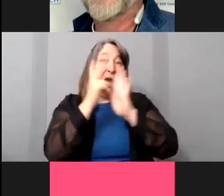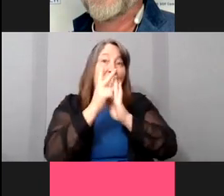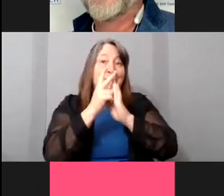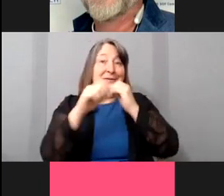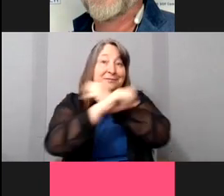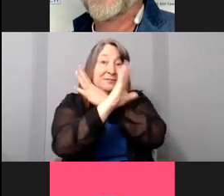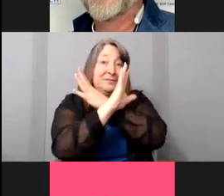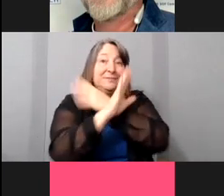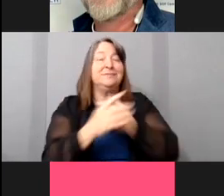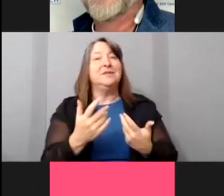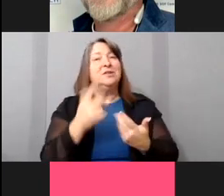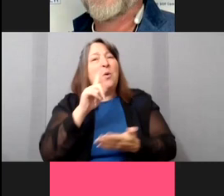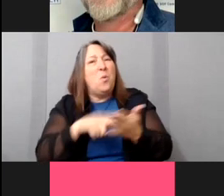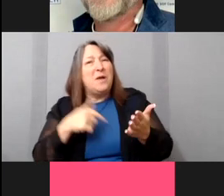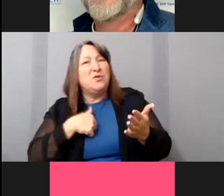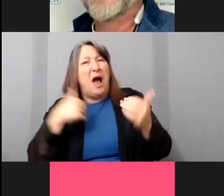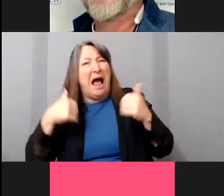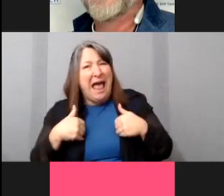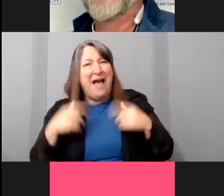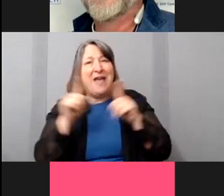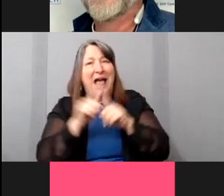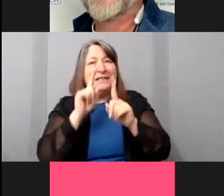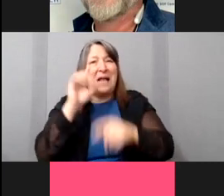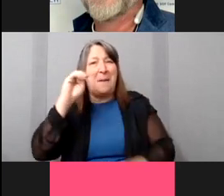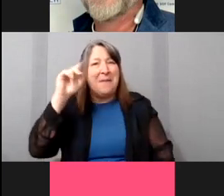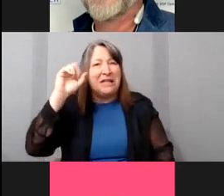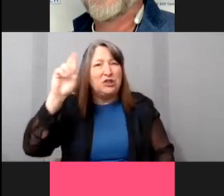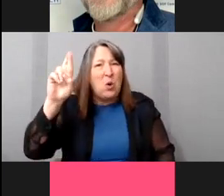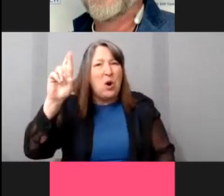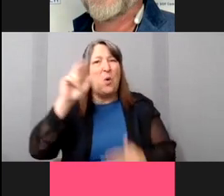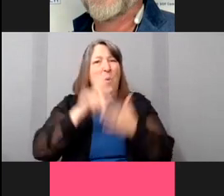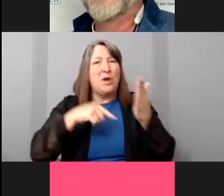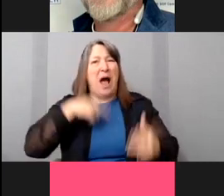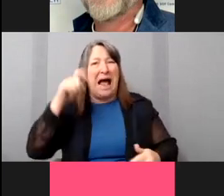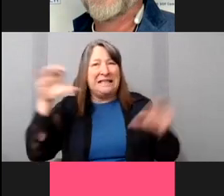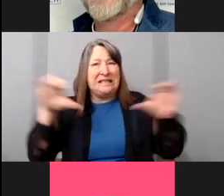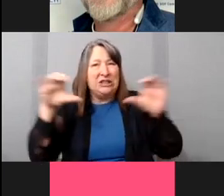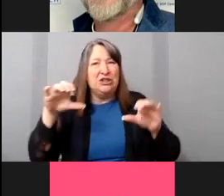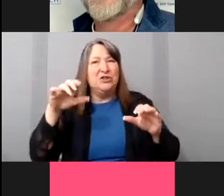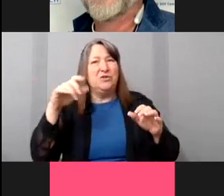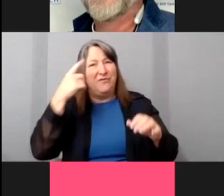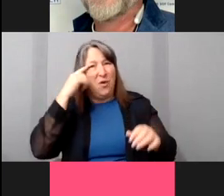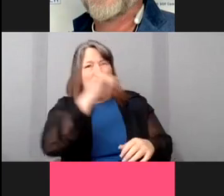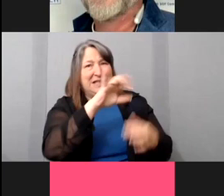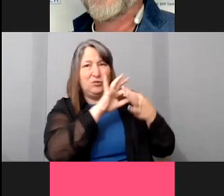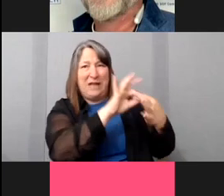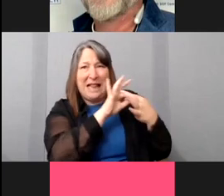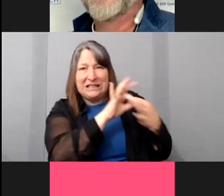table as a mentor? What are the things I need to be doing in that relationship? So if you can go to the next slide.